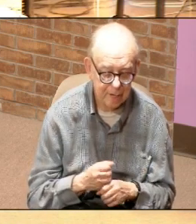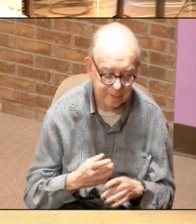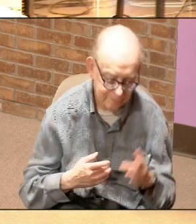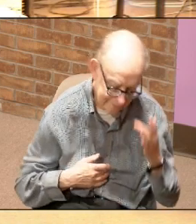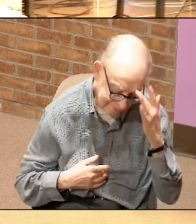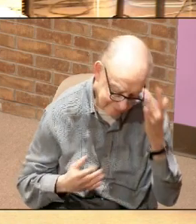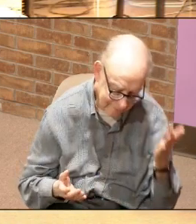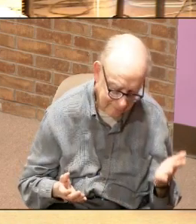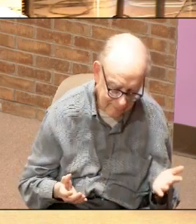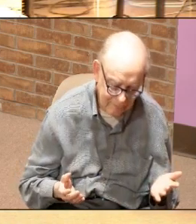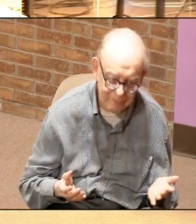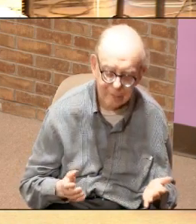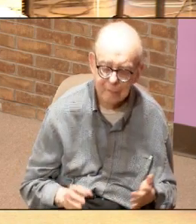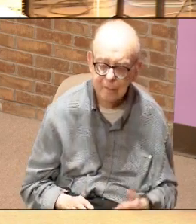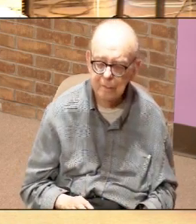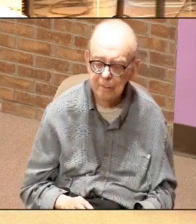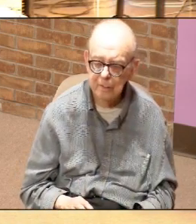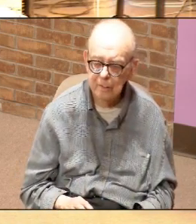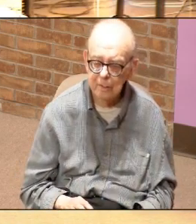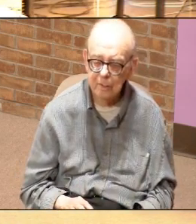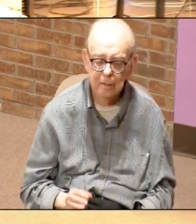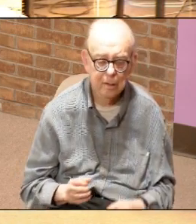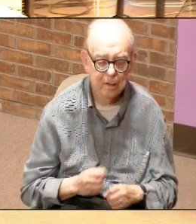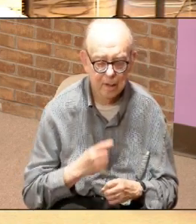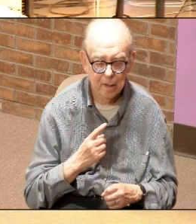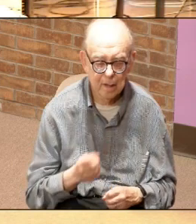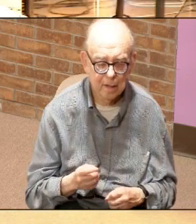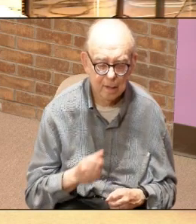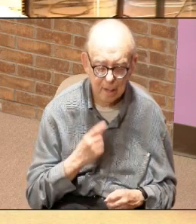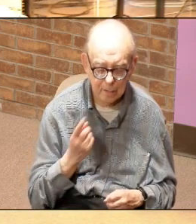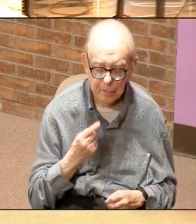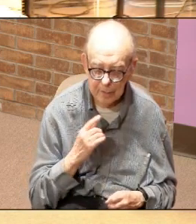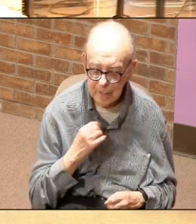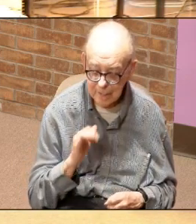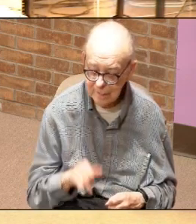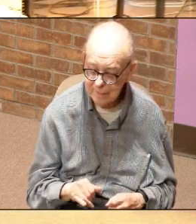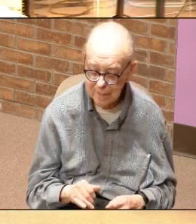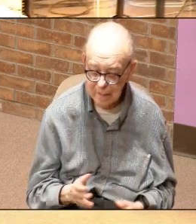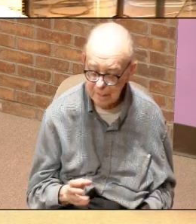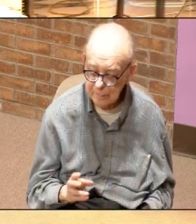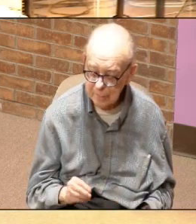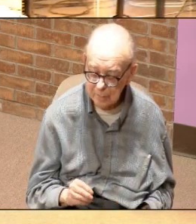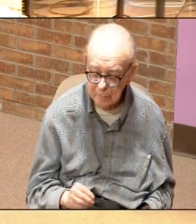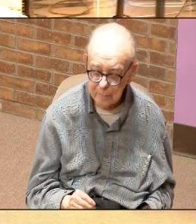And he got sick and said, I don't think I can stay.